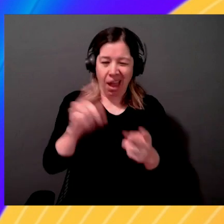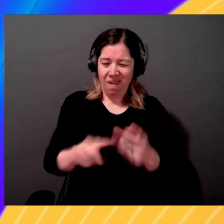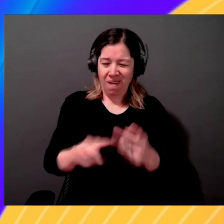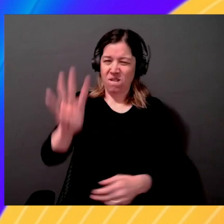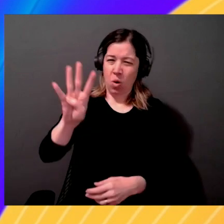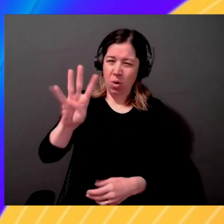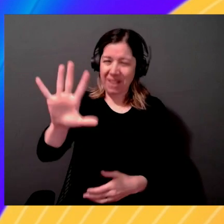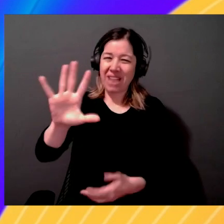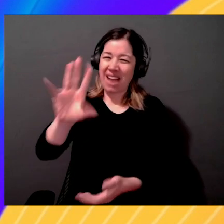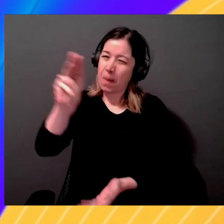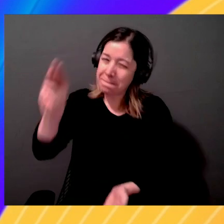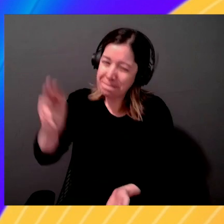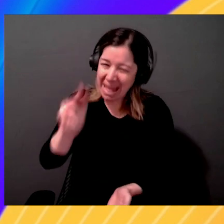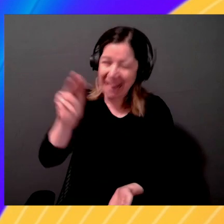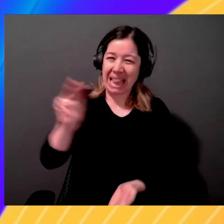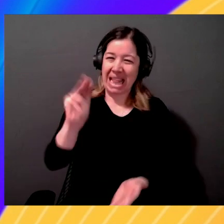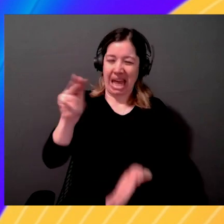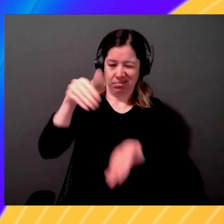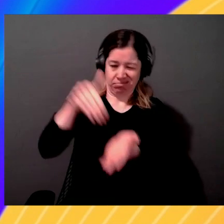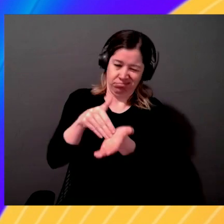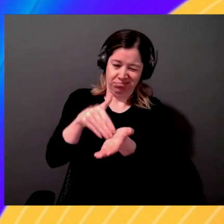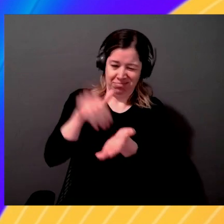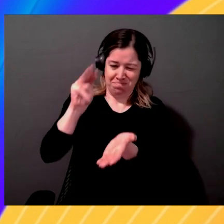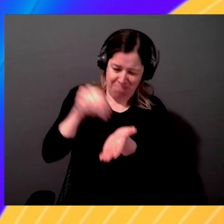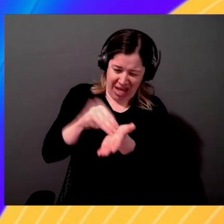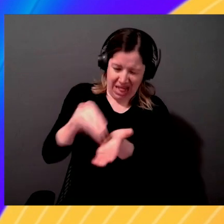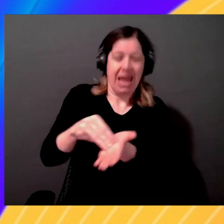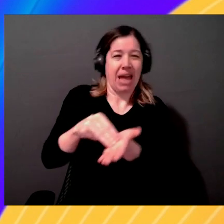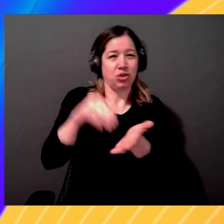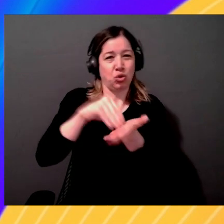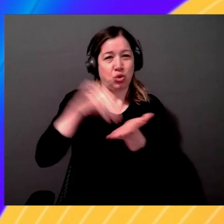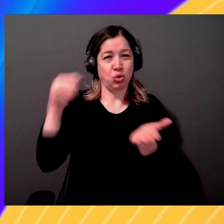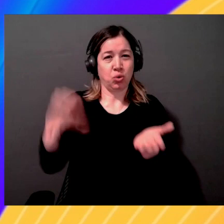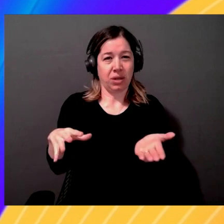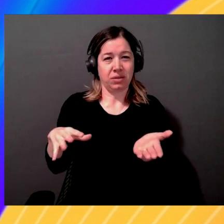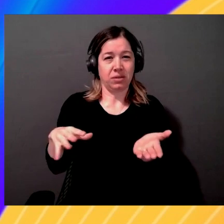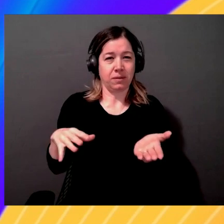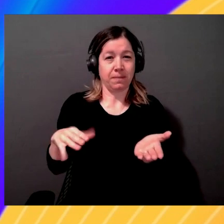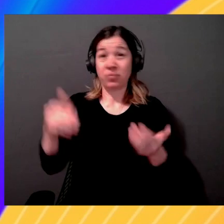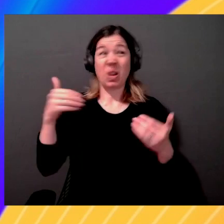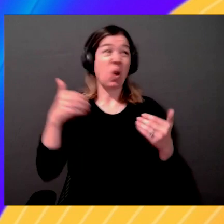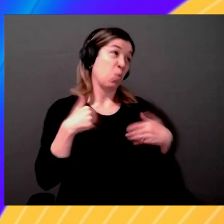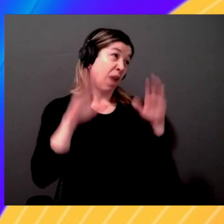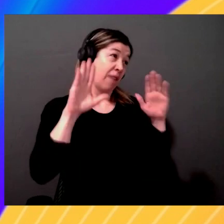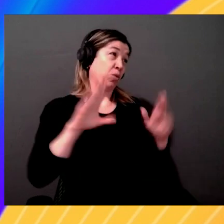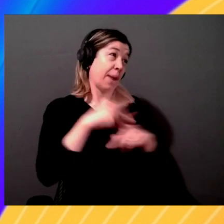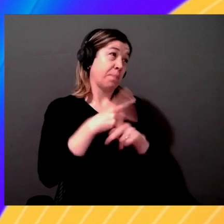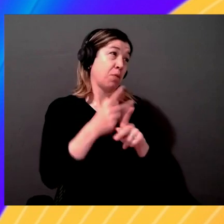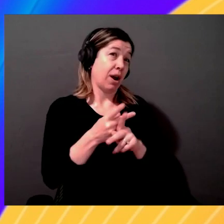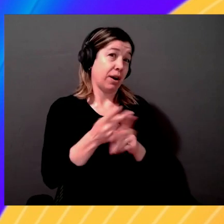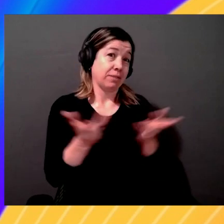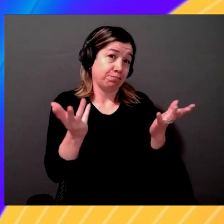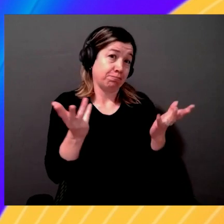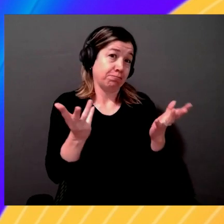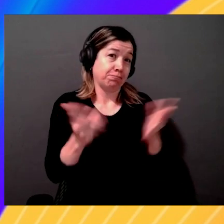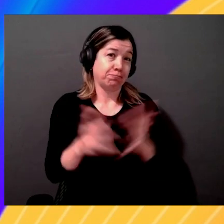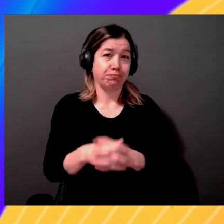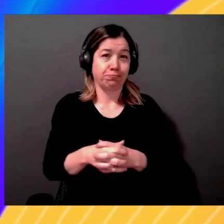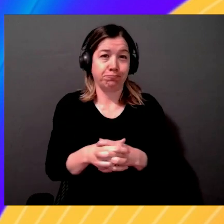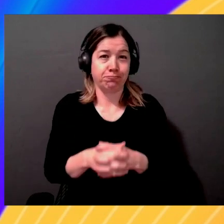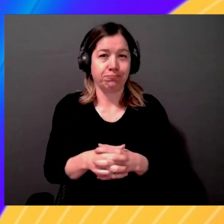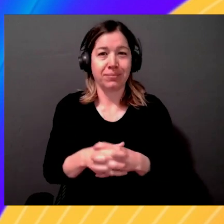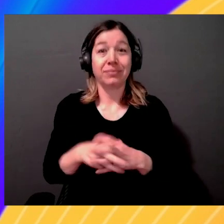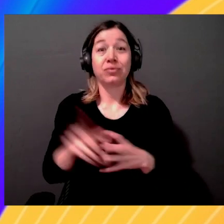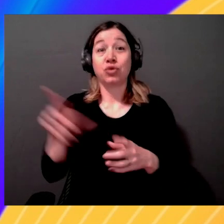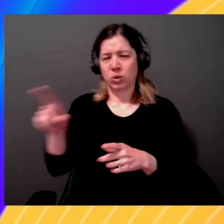of students and educators. Yeah, that's awesome. We have a great product. Yeah. And so when you're looking at using Amazon Personalize